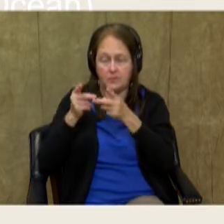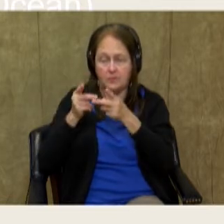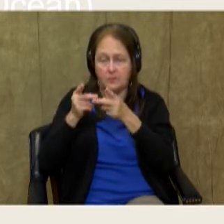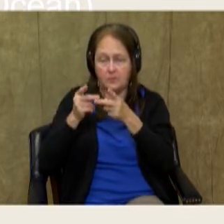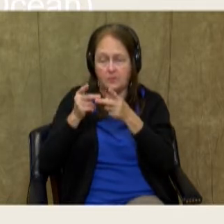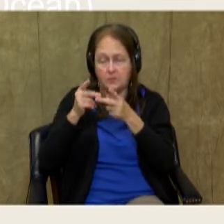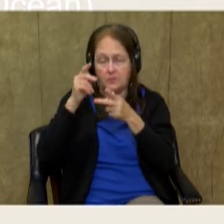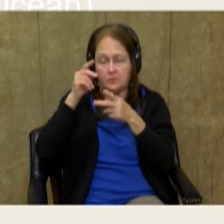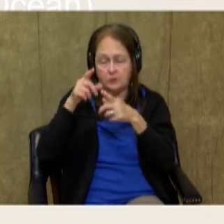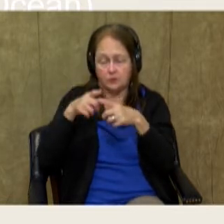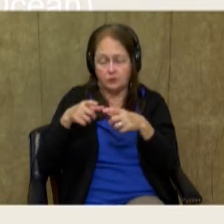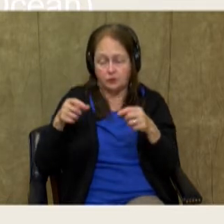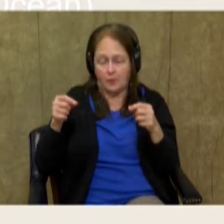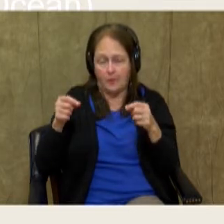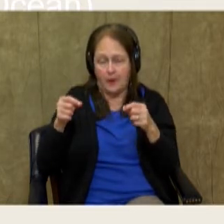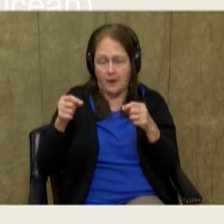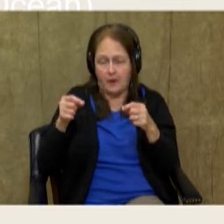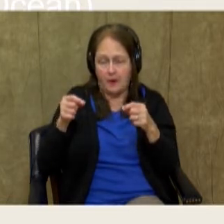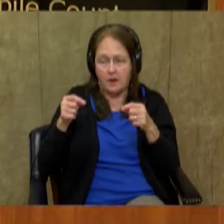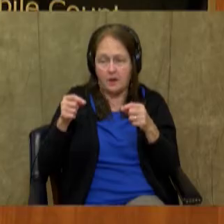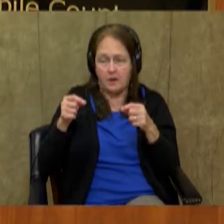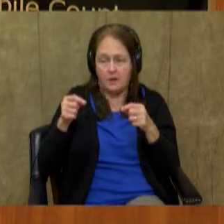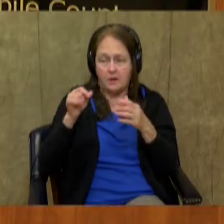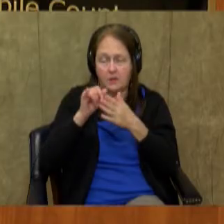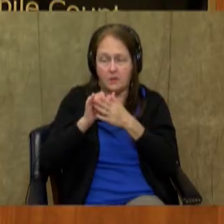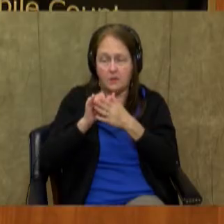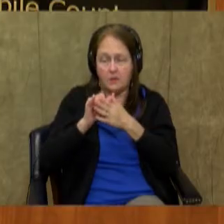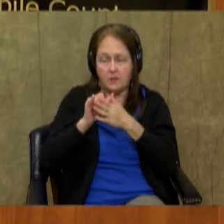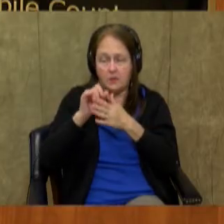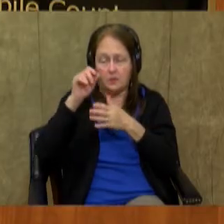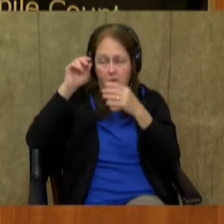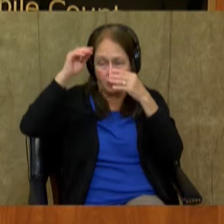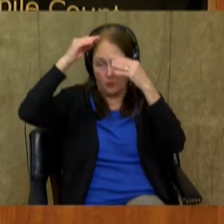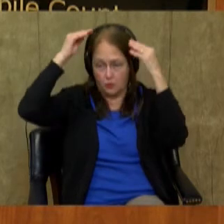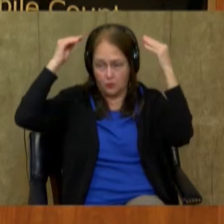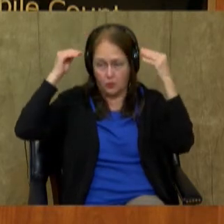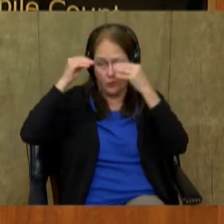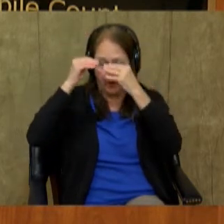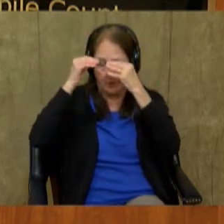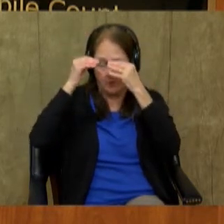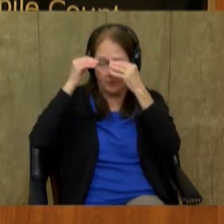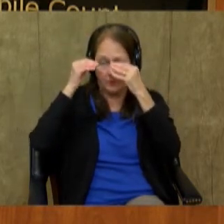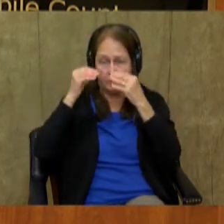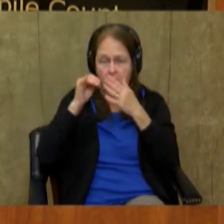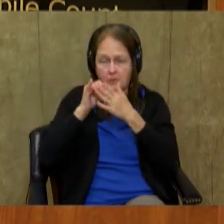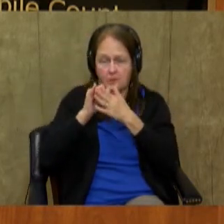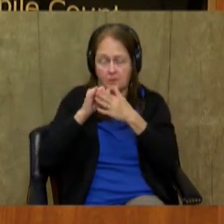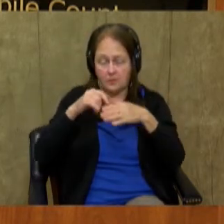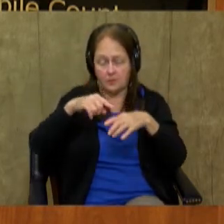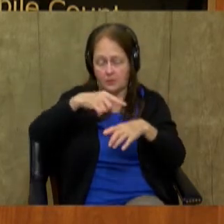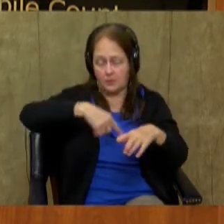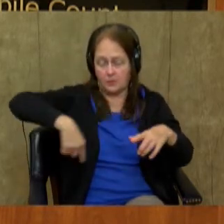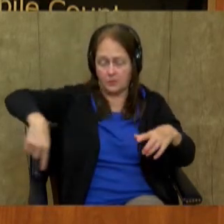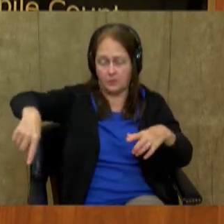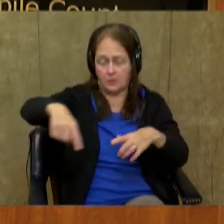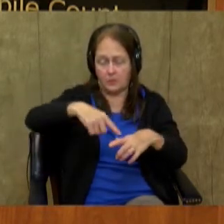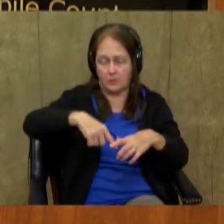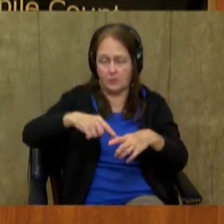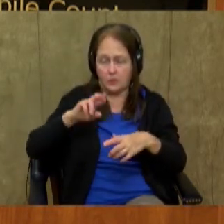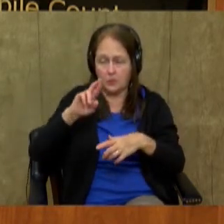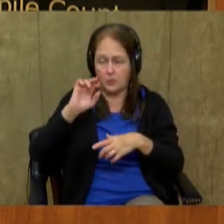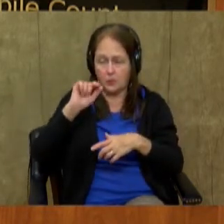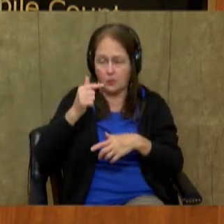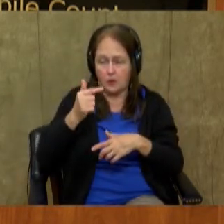that Japan and the Koreas and China were in. Their location along the Ring of Fire make